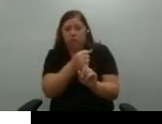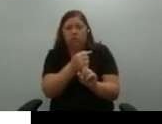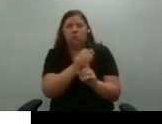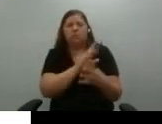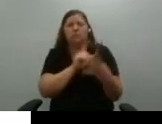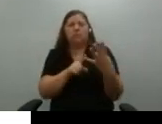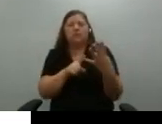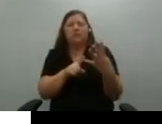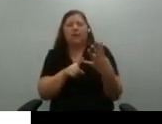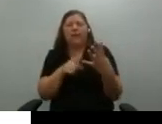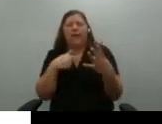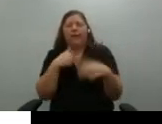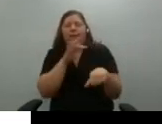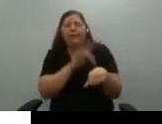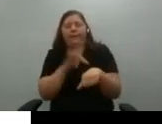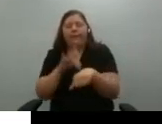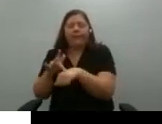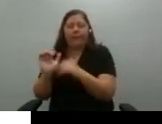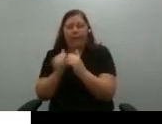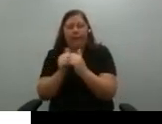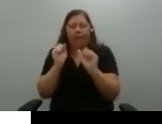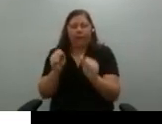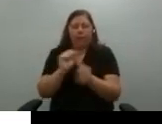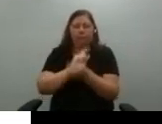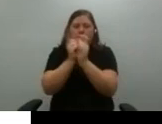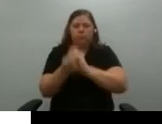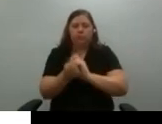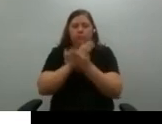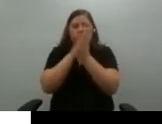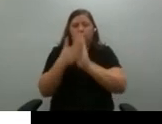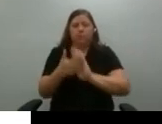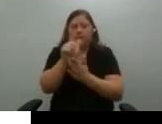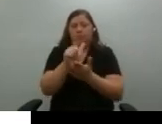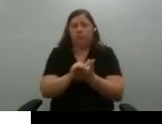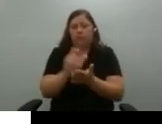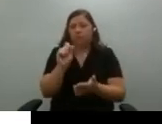on options for obtaining legal status here in the US.